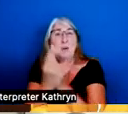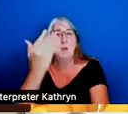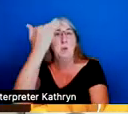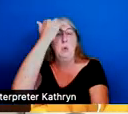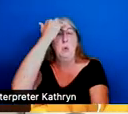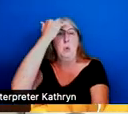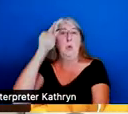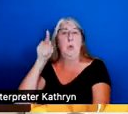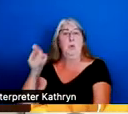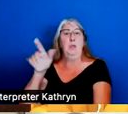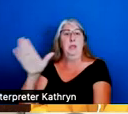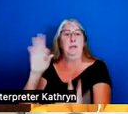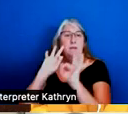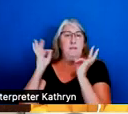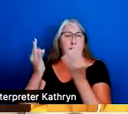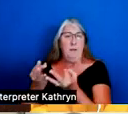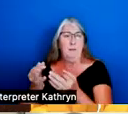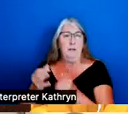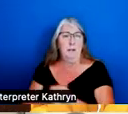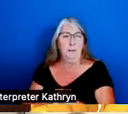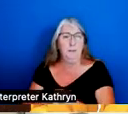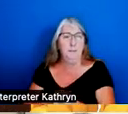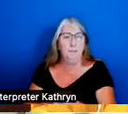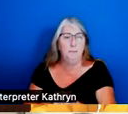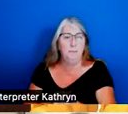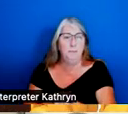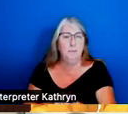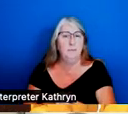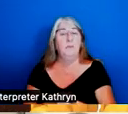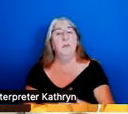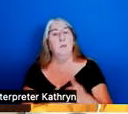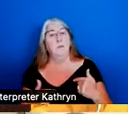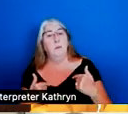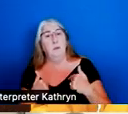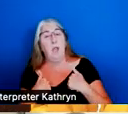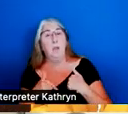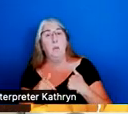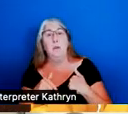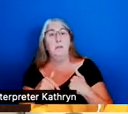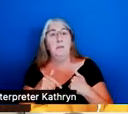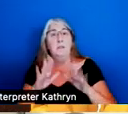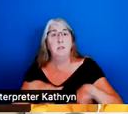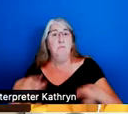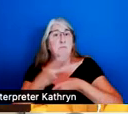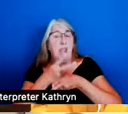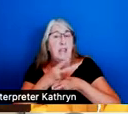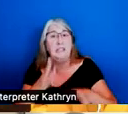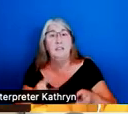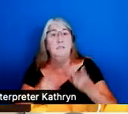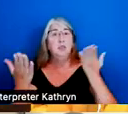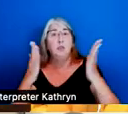knows who his family is. So I was the nanny, I was the servant, I was just